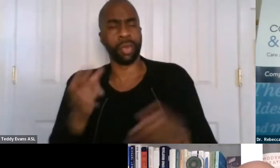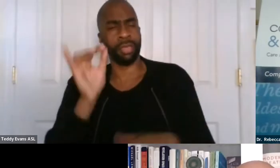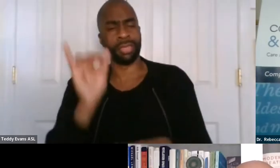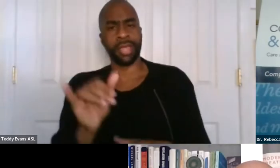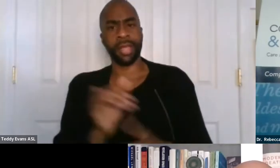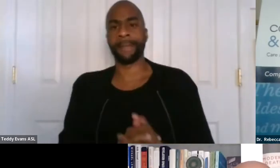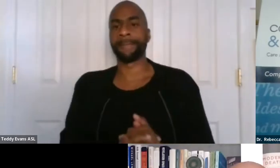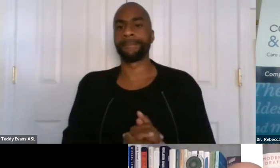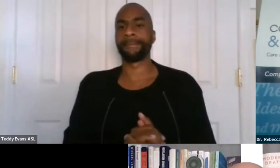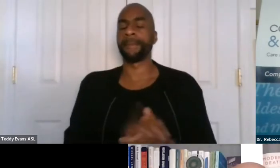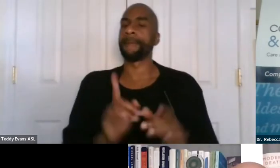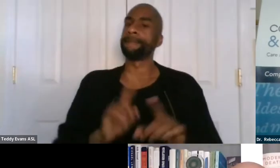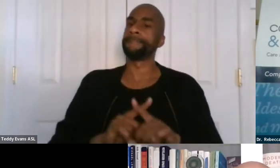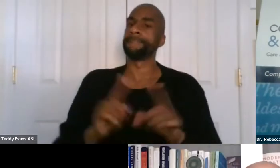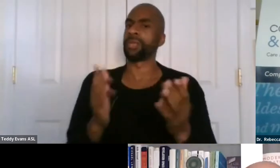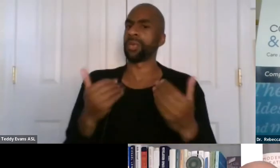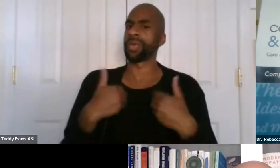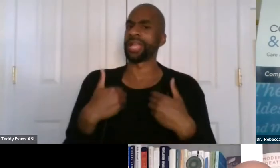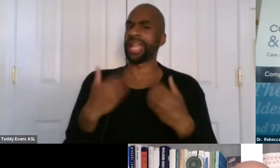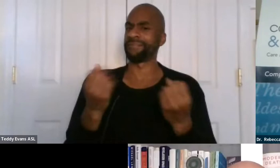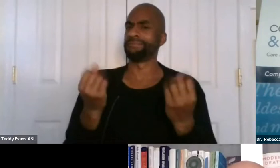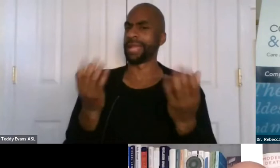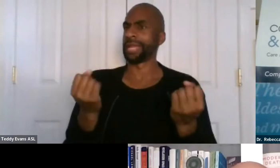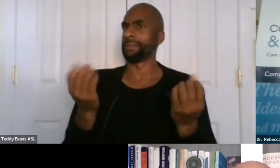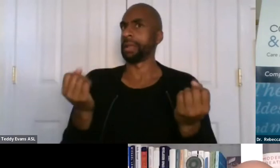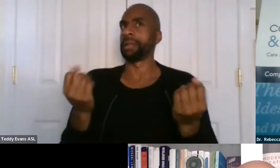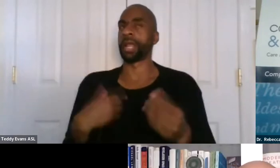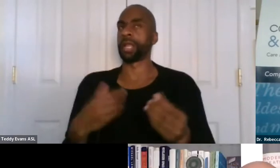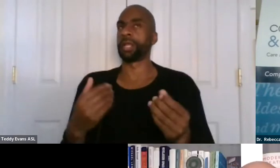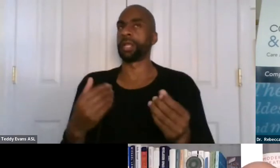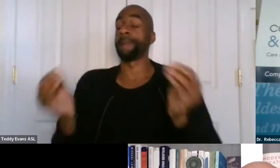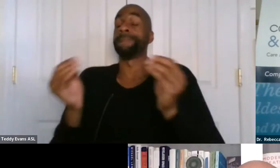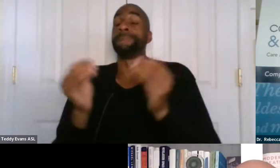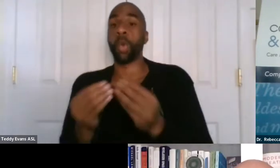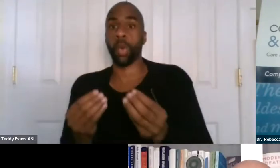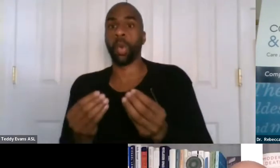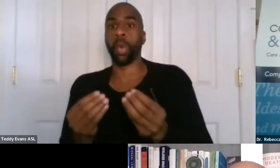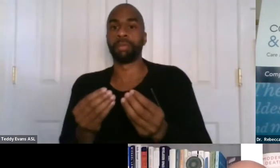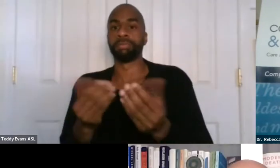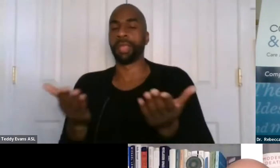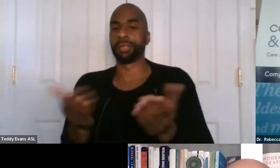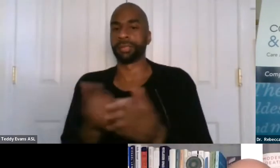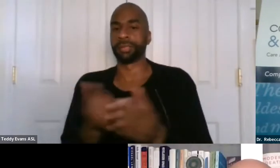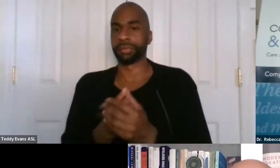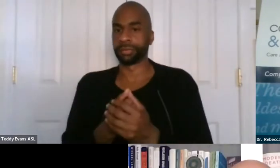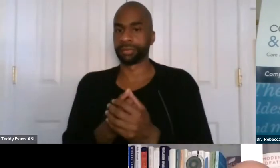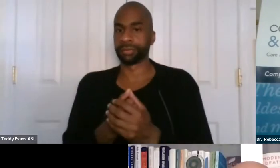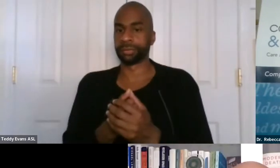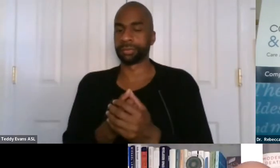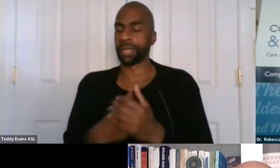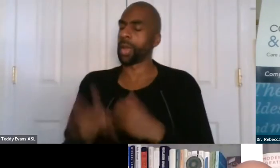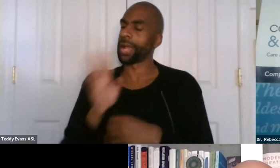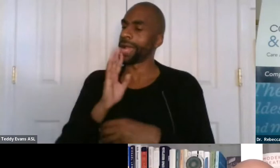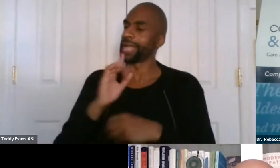many aspects in our health system in which we're probably doing way more than what we need to do. A pain physician I spoke to said that it's easier